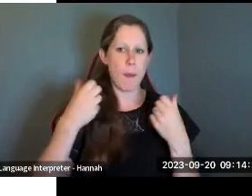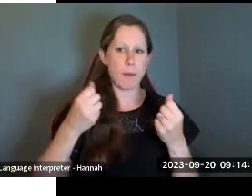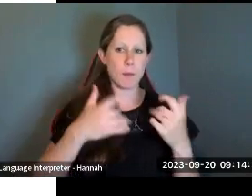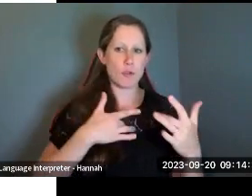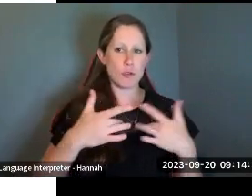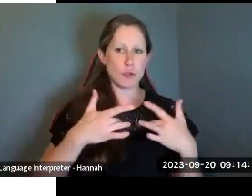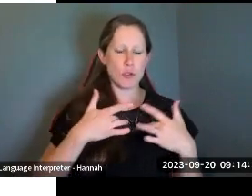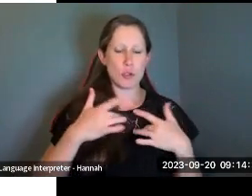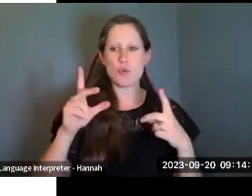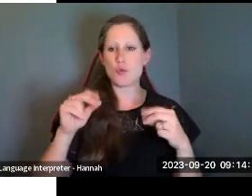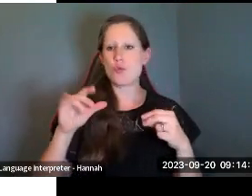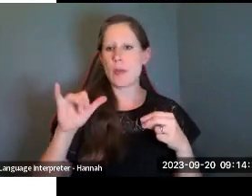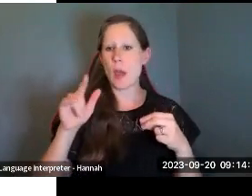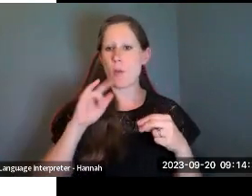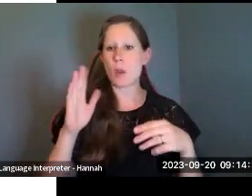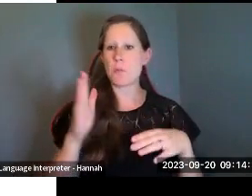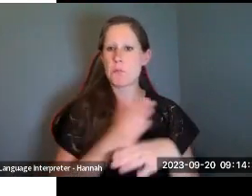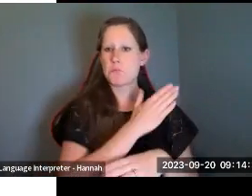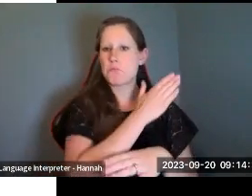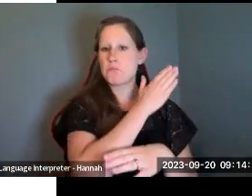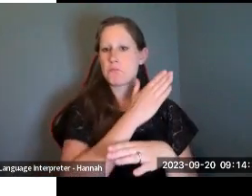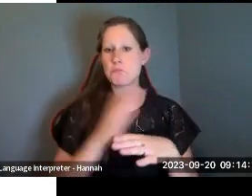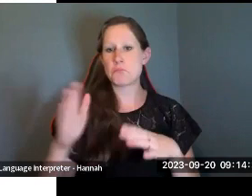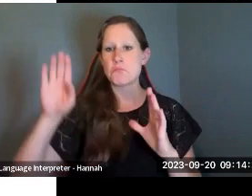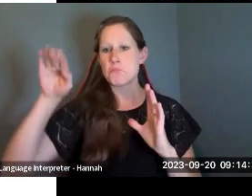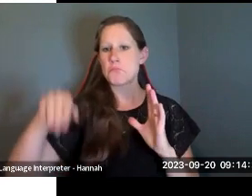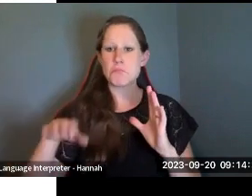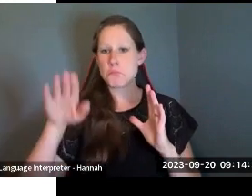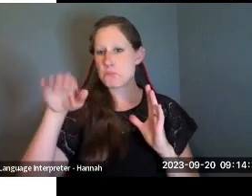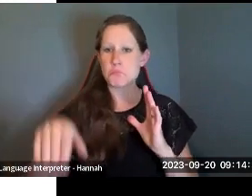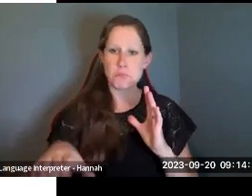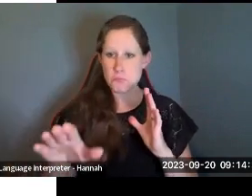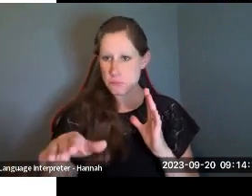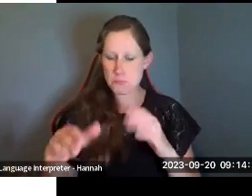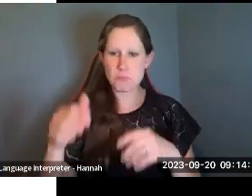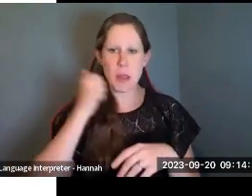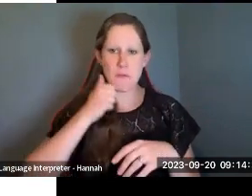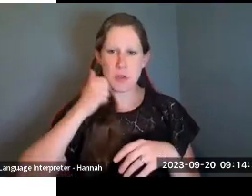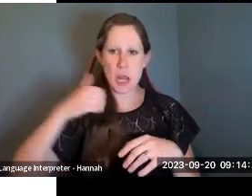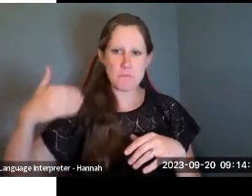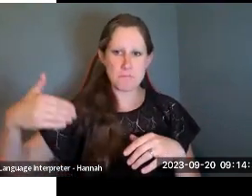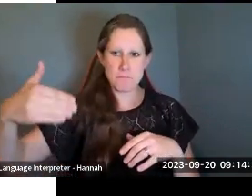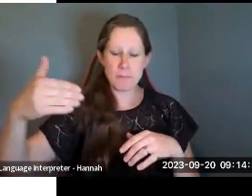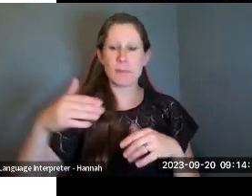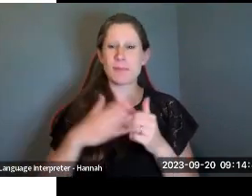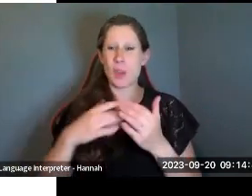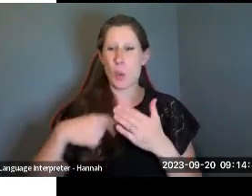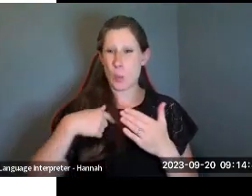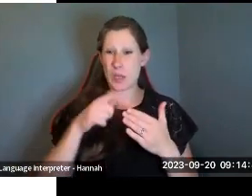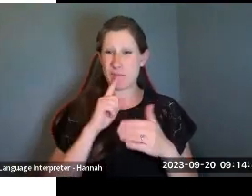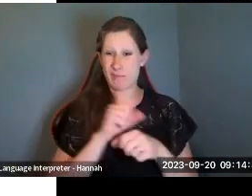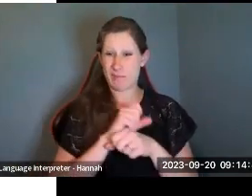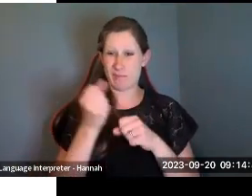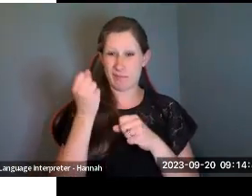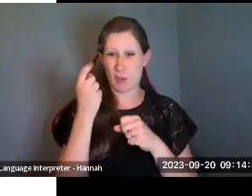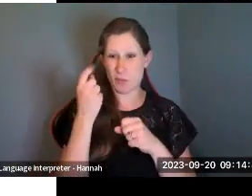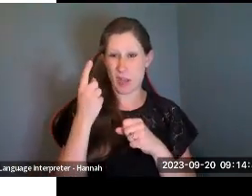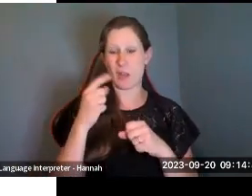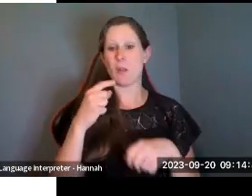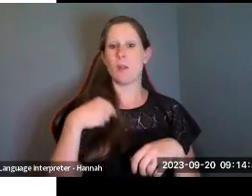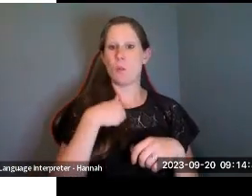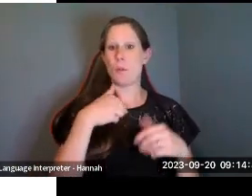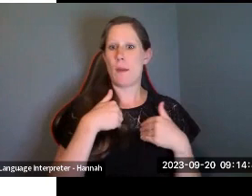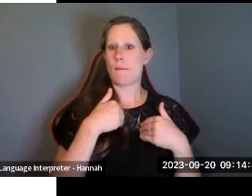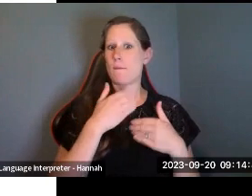continuum. All of us, whether we ever understand that we have some type of a mental